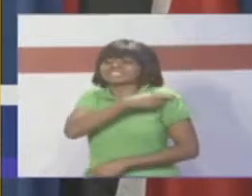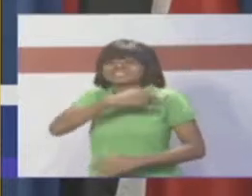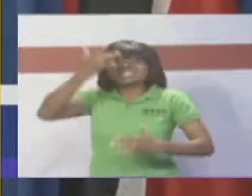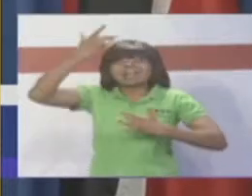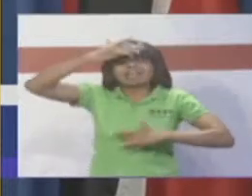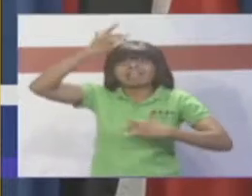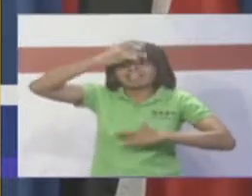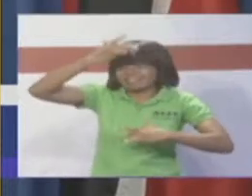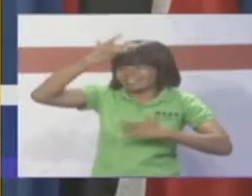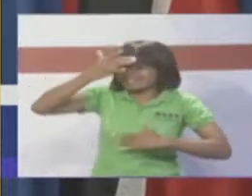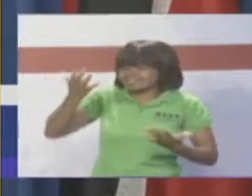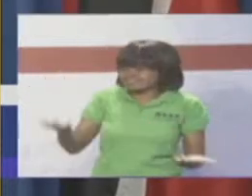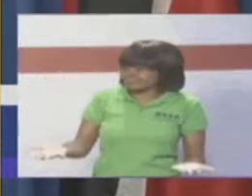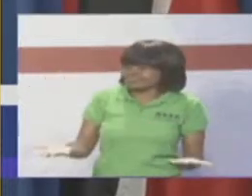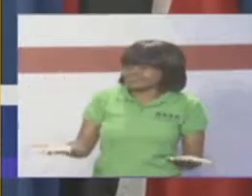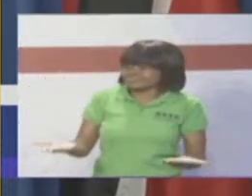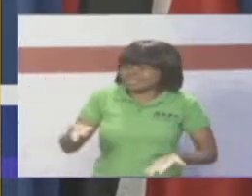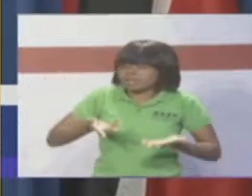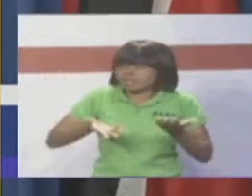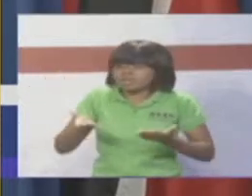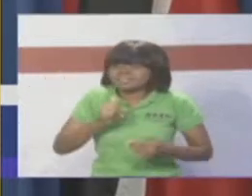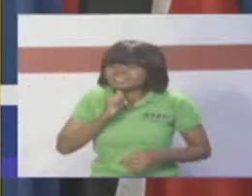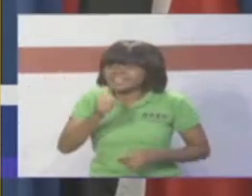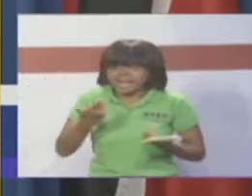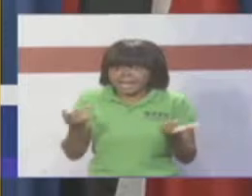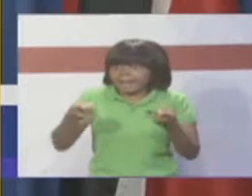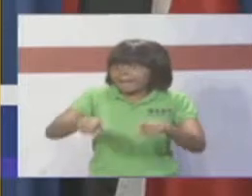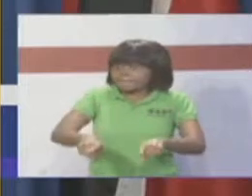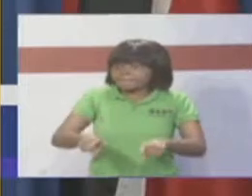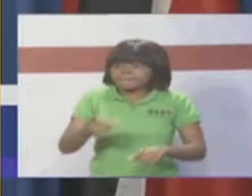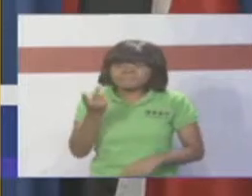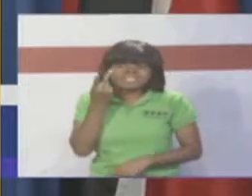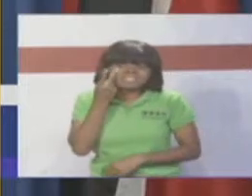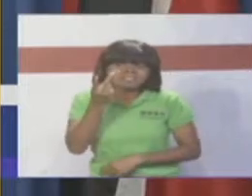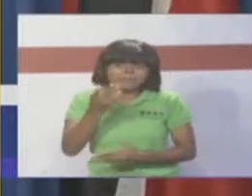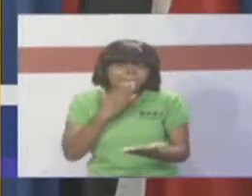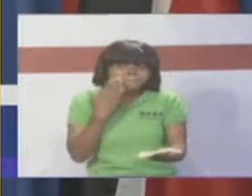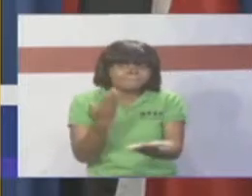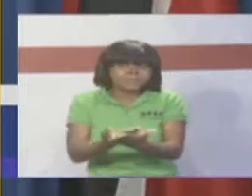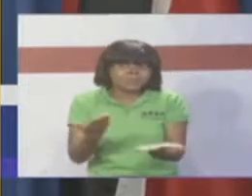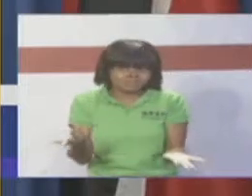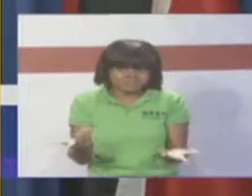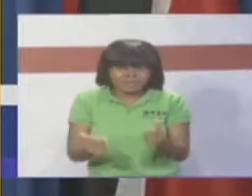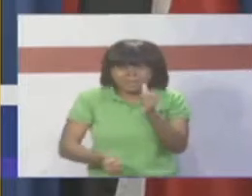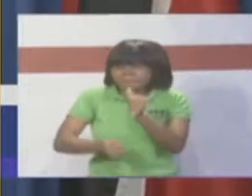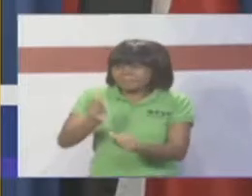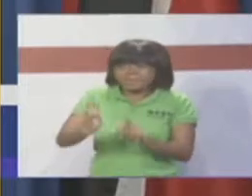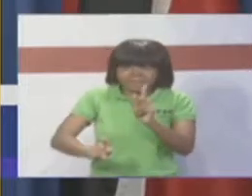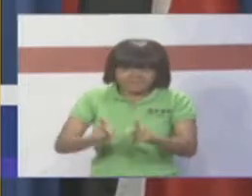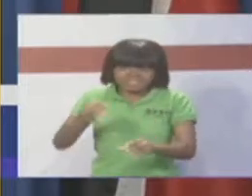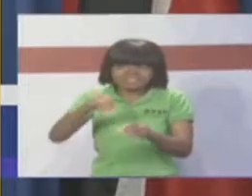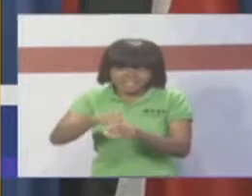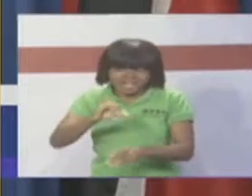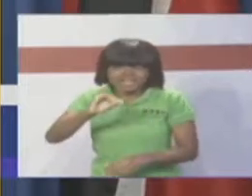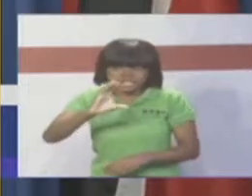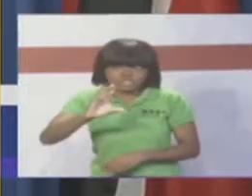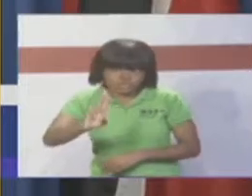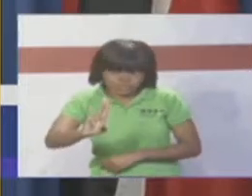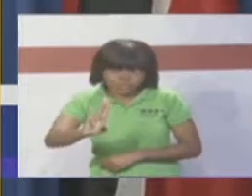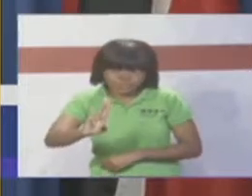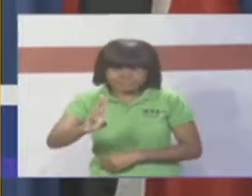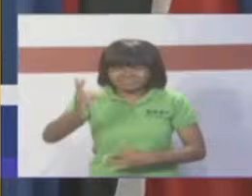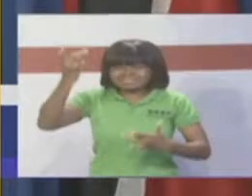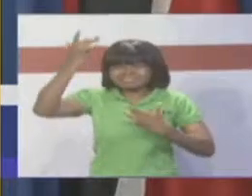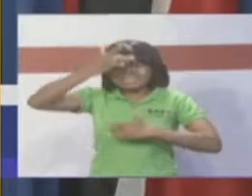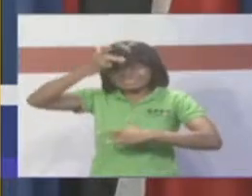I met with the doctors this morning, as I normally would on a Saturday morning, and I've told them we got to the point now